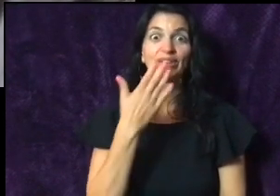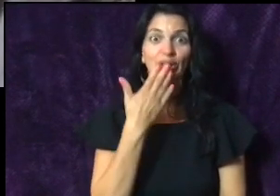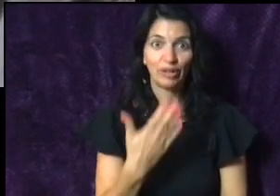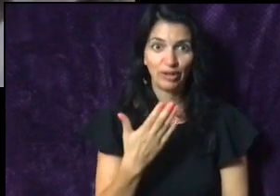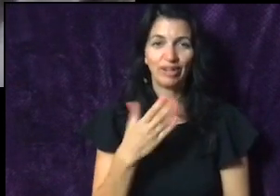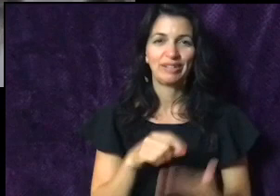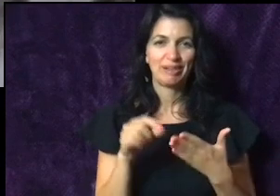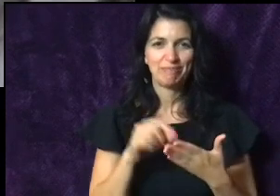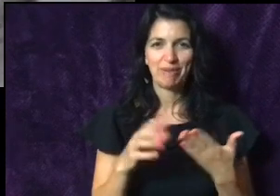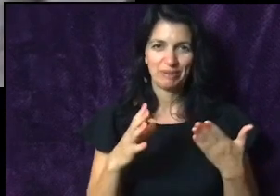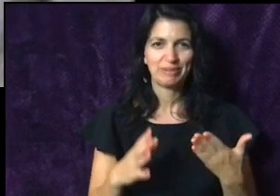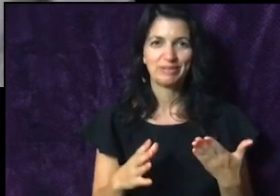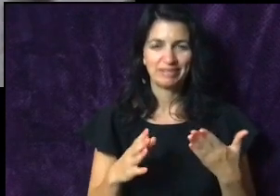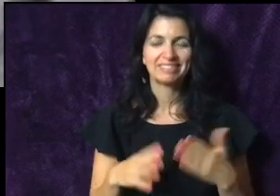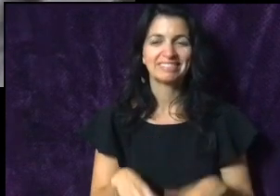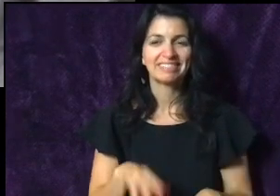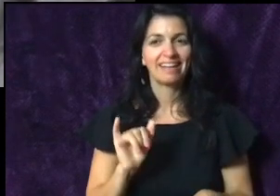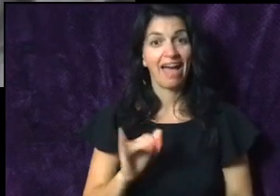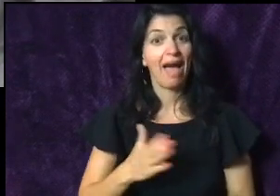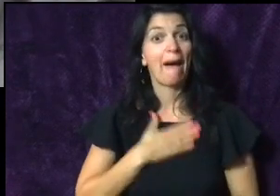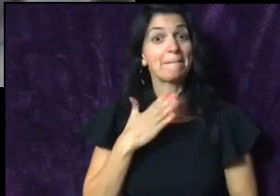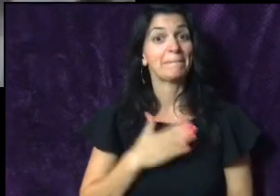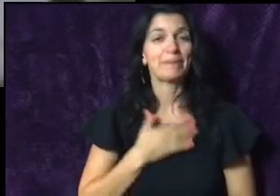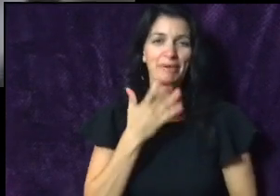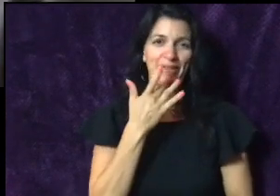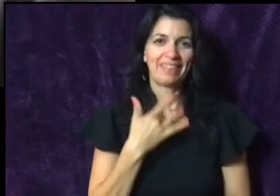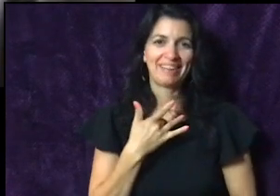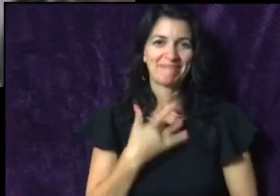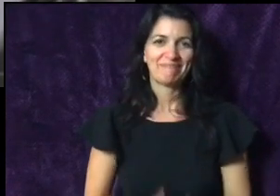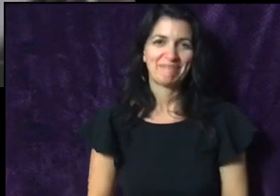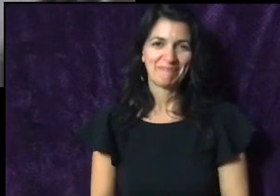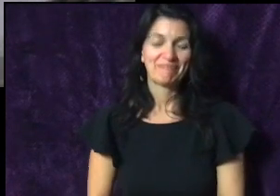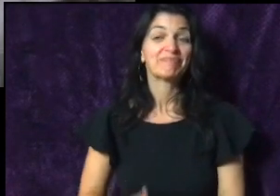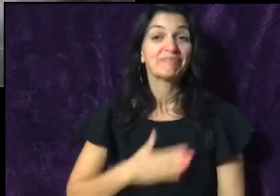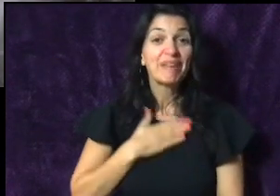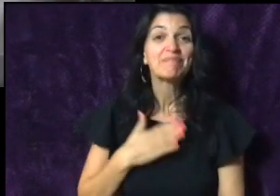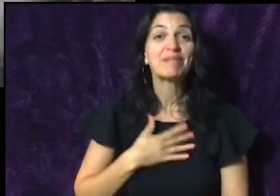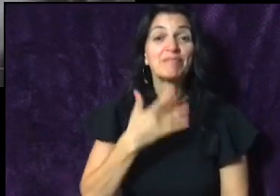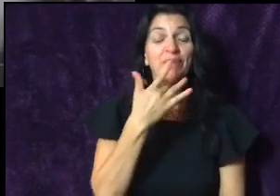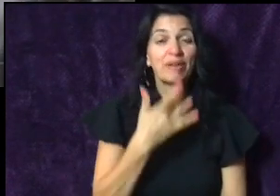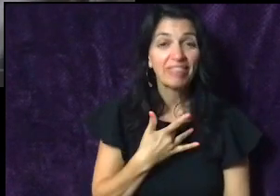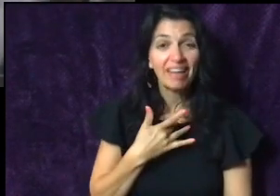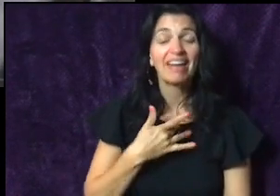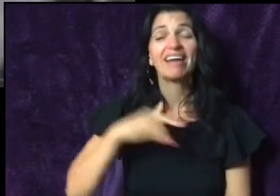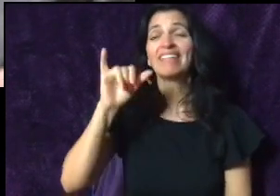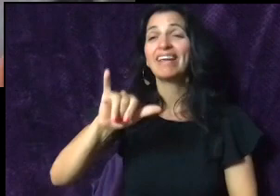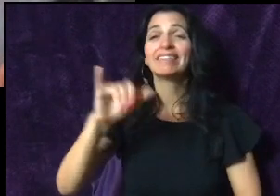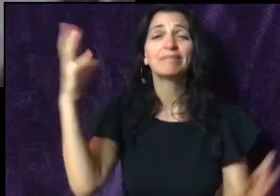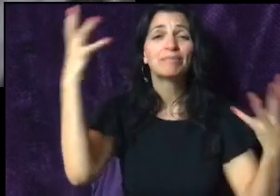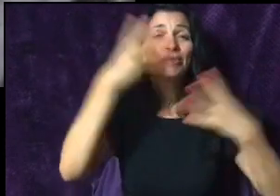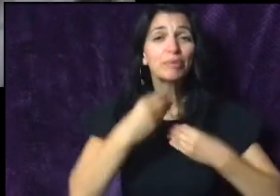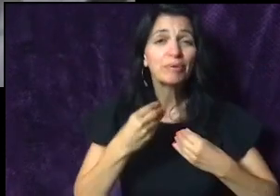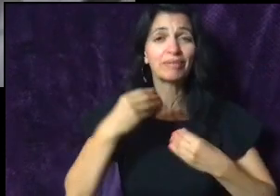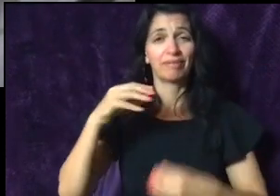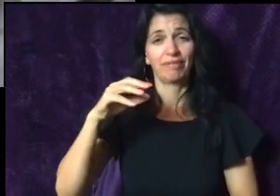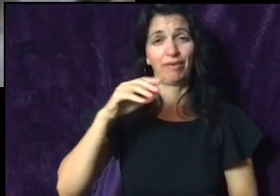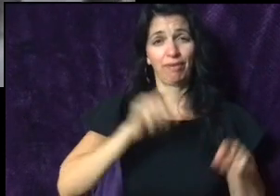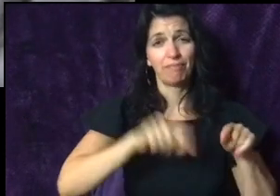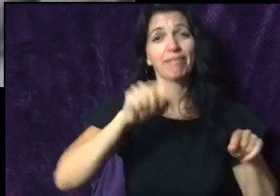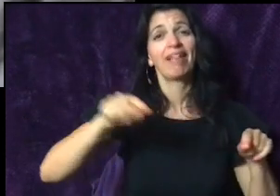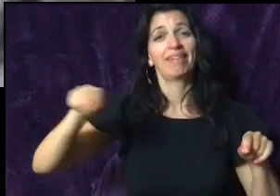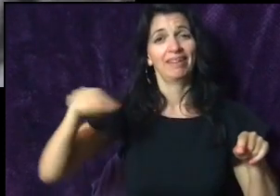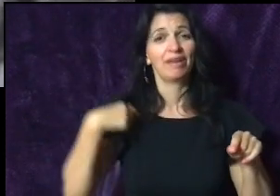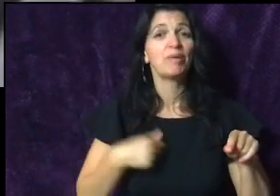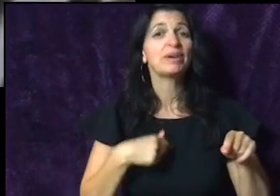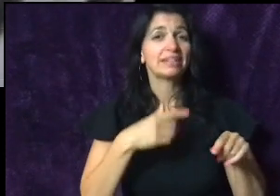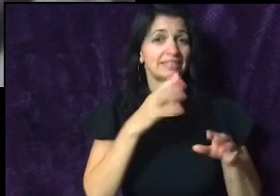Very good, composers. I'm thinking you might have gotten that one. That is Happy Birthday. And Happy Birthday is a beautiful melody that we